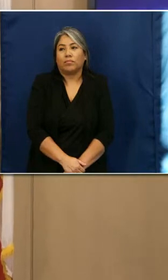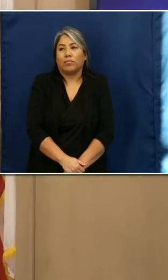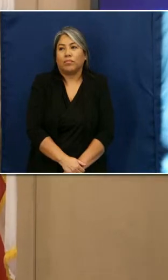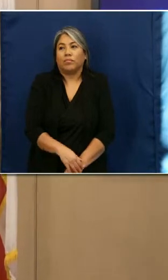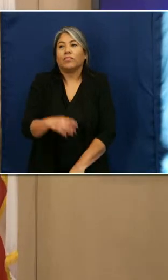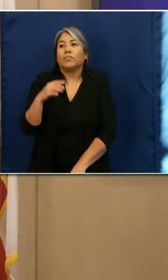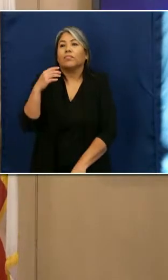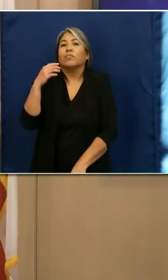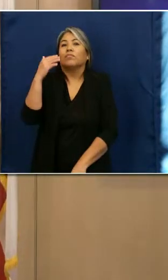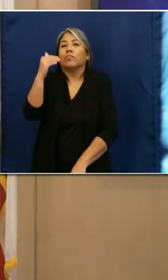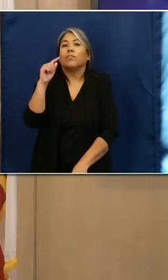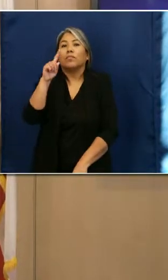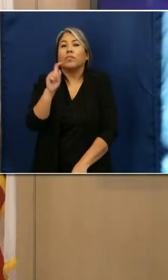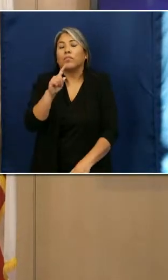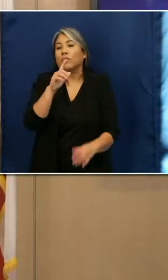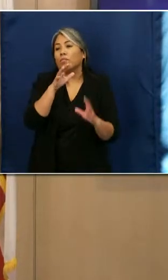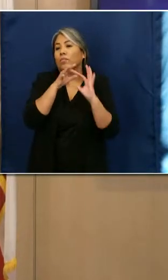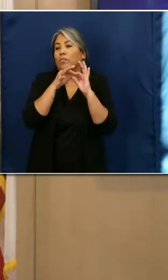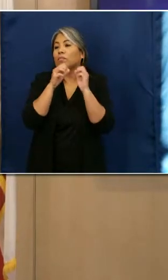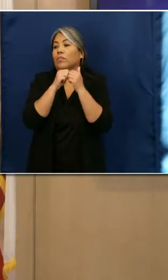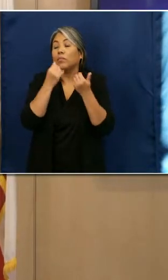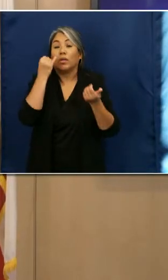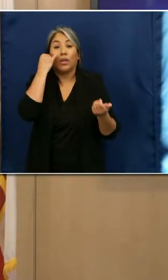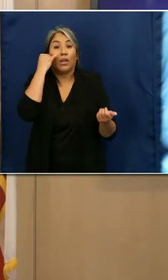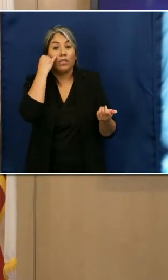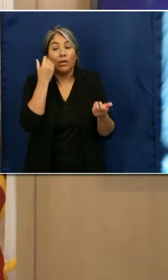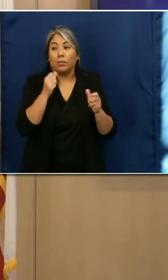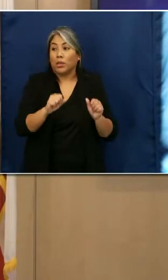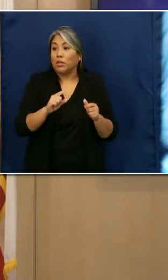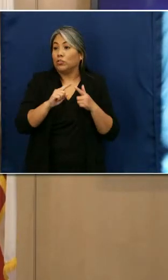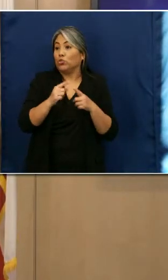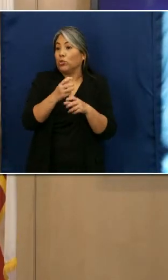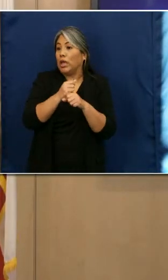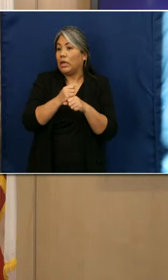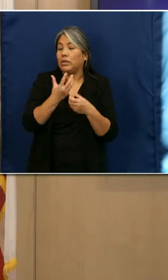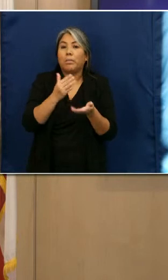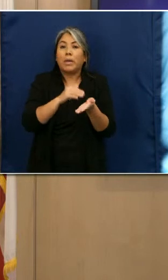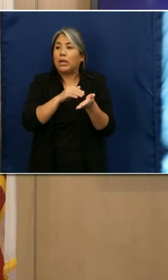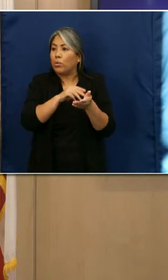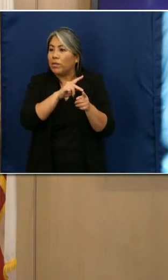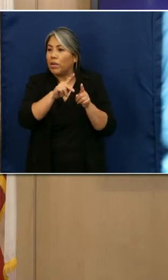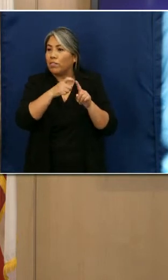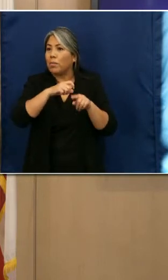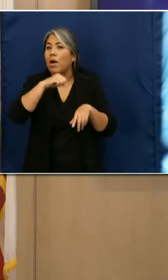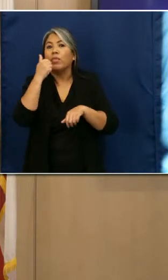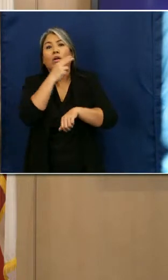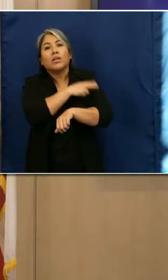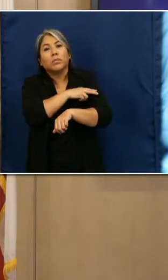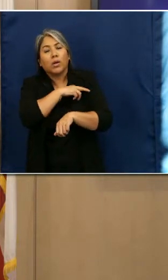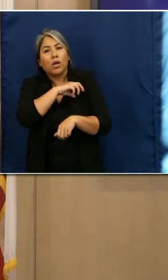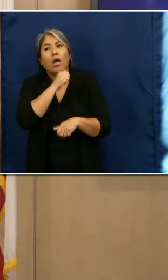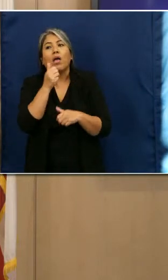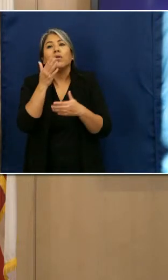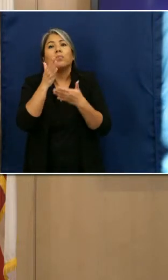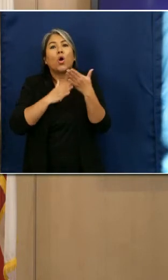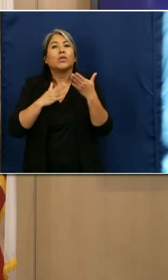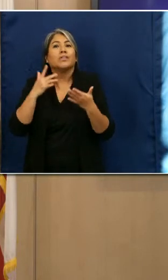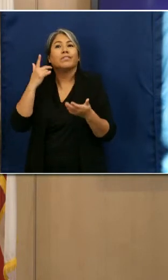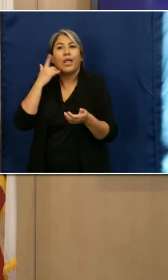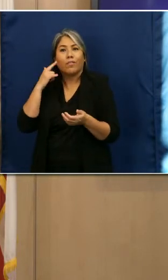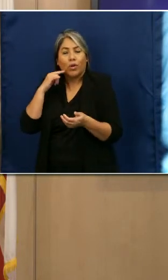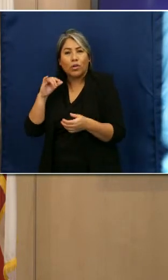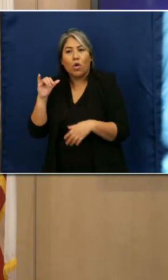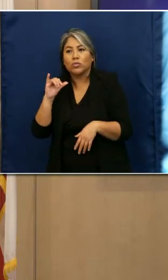This next question deals with whether there's an ability to get medical professionals from other hospitals in other parts of California, and